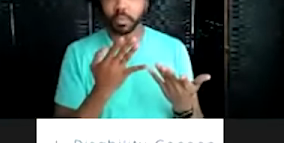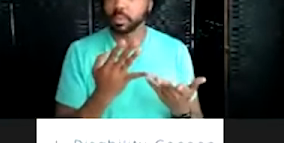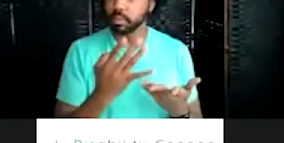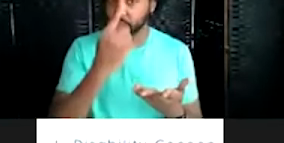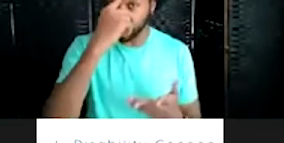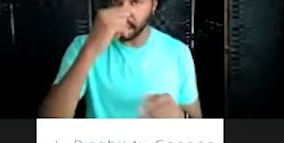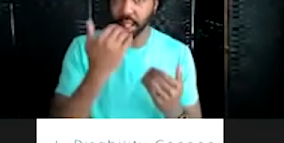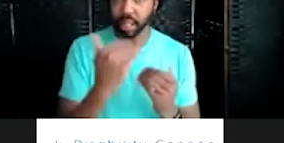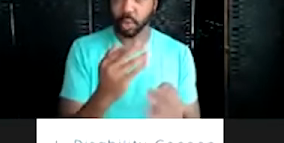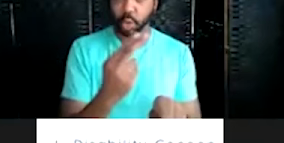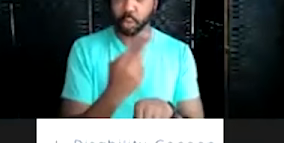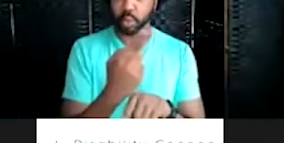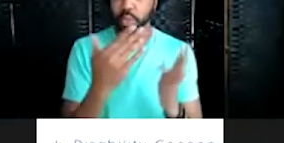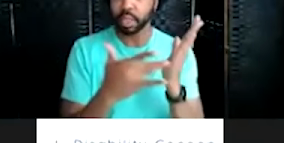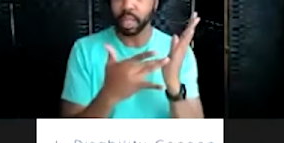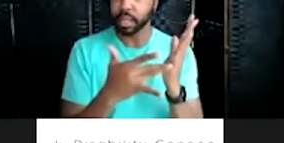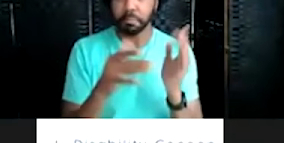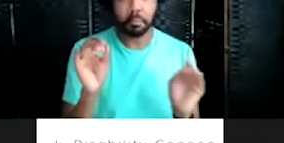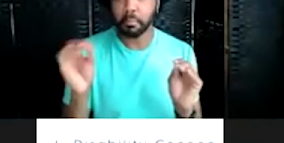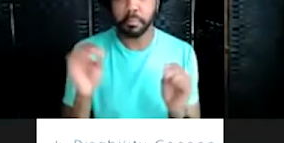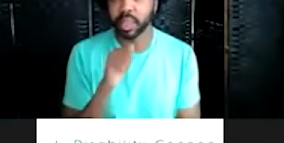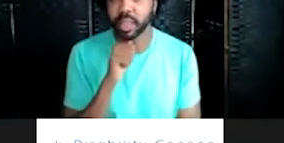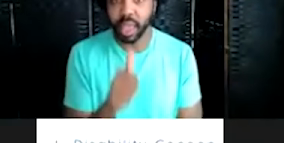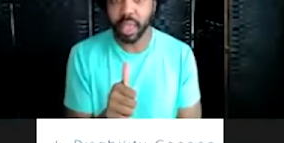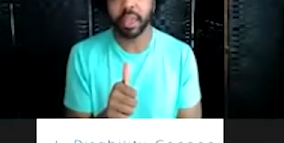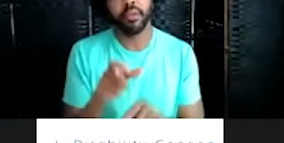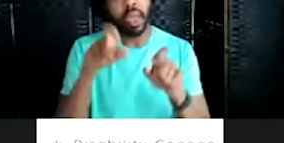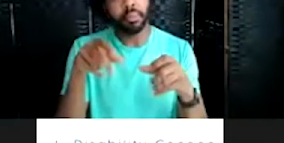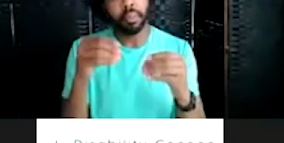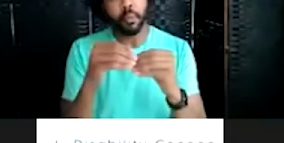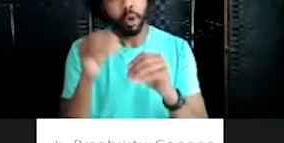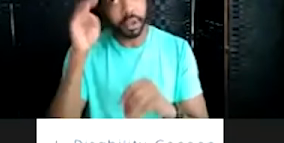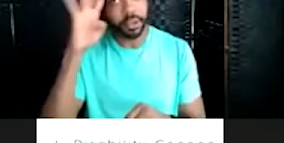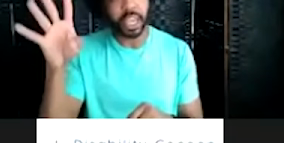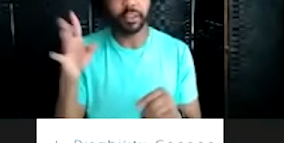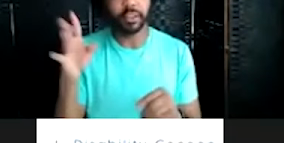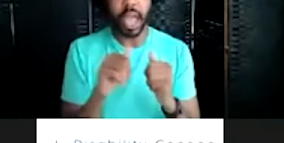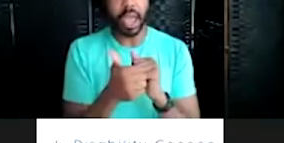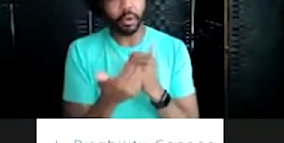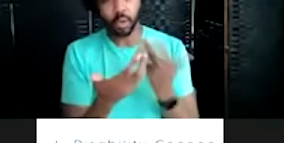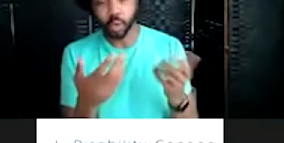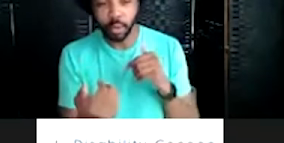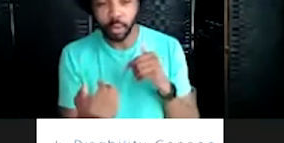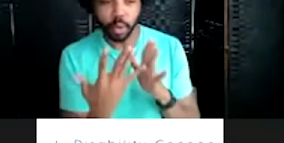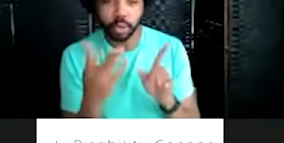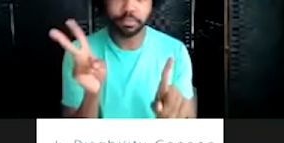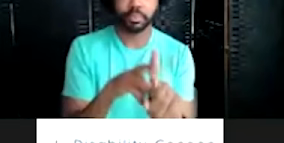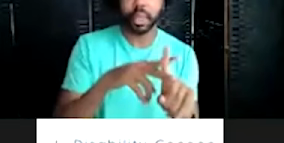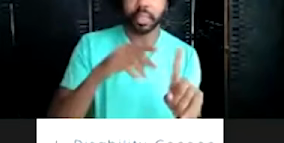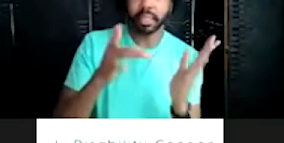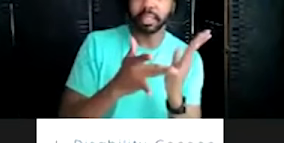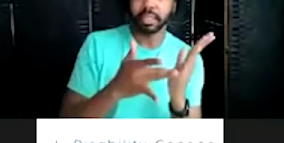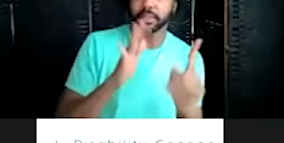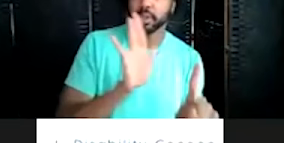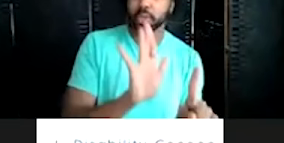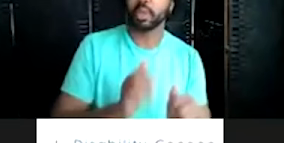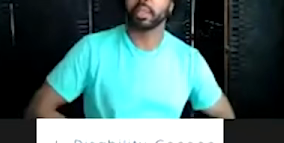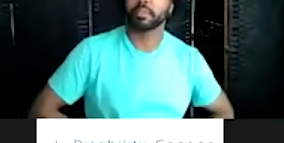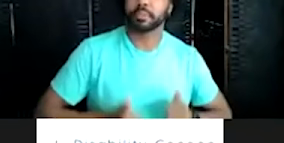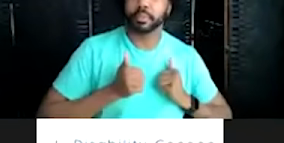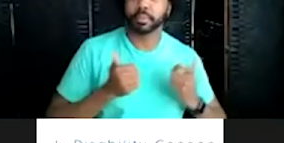It absolutely is not. So you just have to get a little more creative about how we apply those technologies in order to work for the person. And